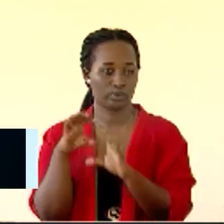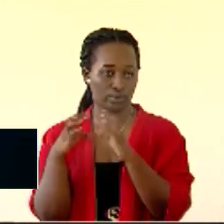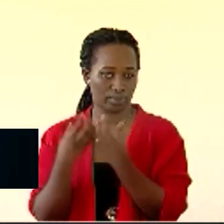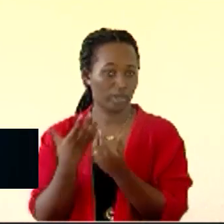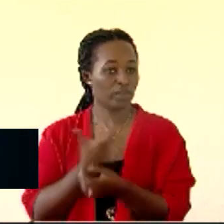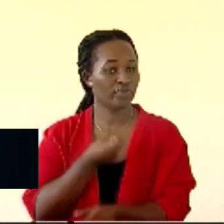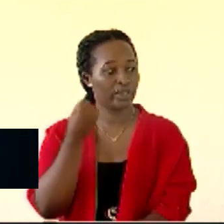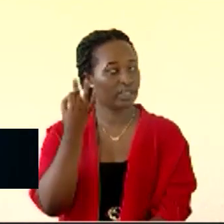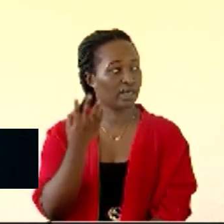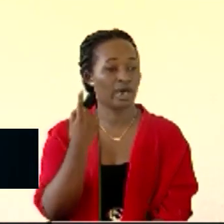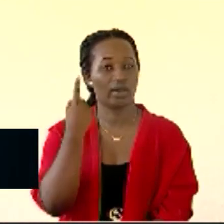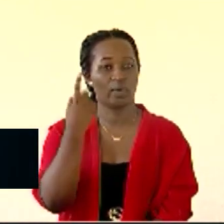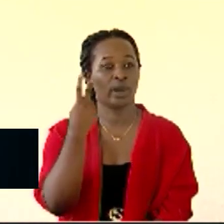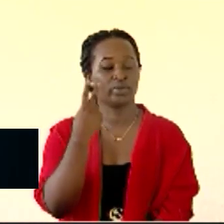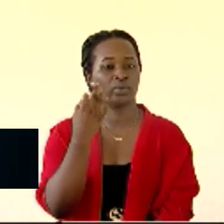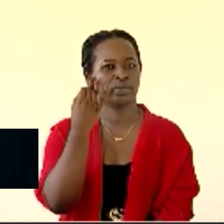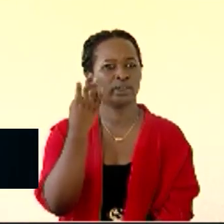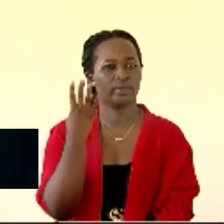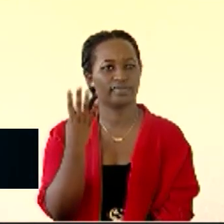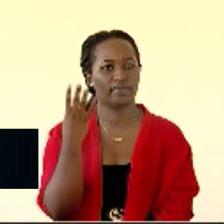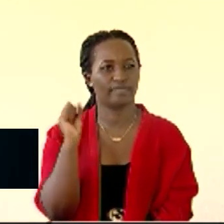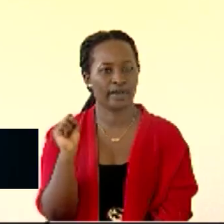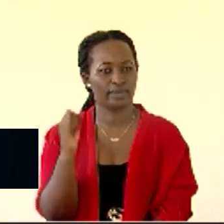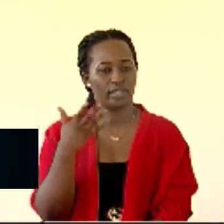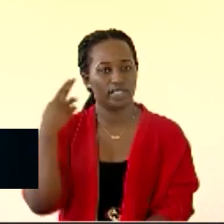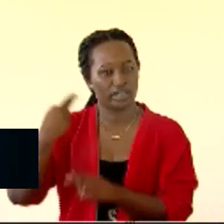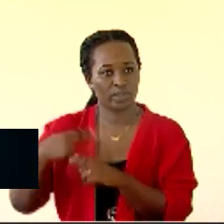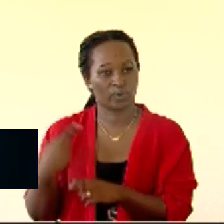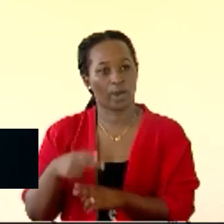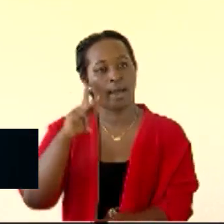5. So this is pentanoic